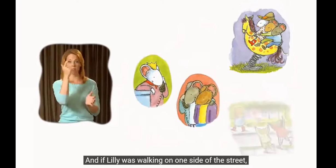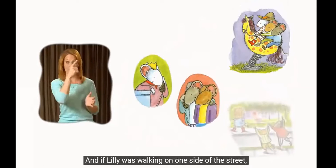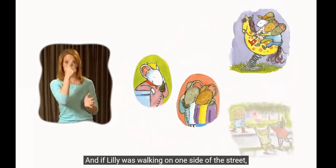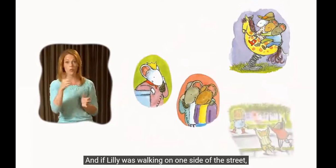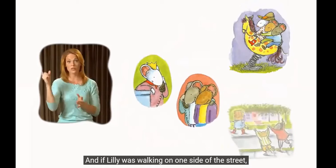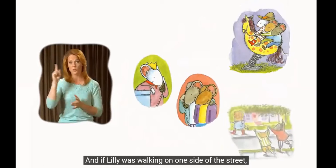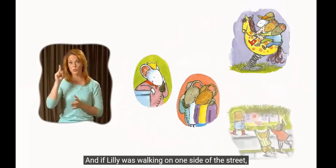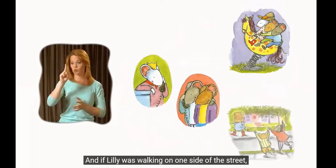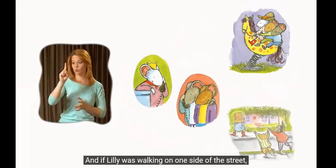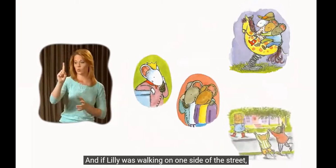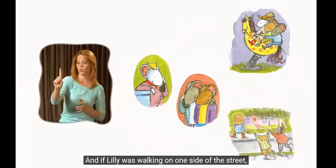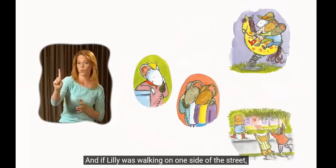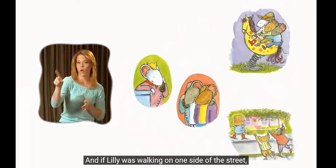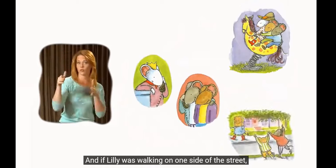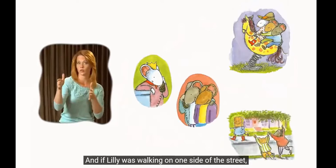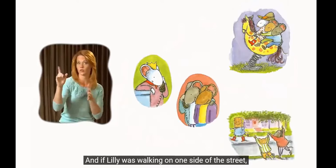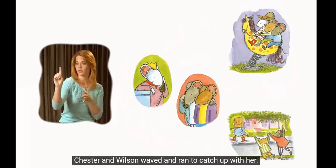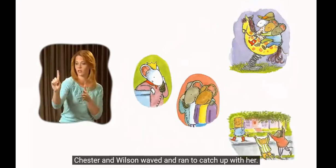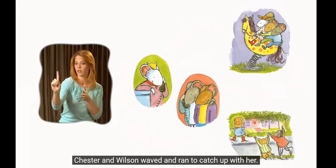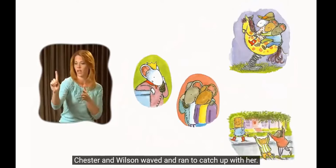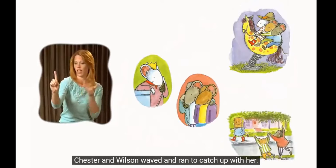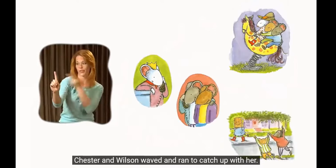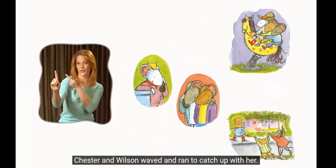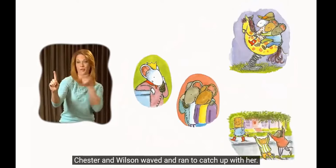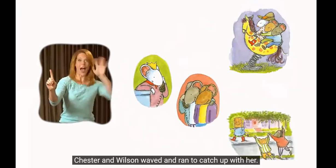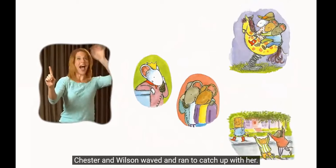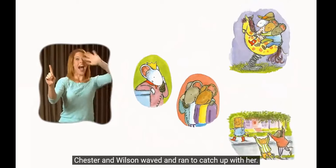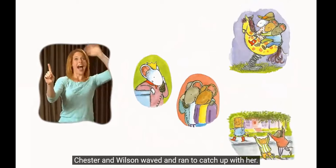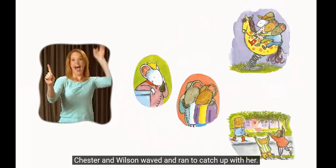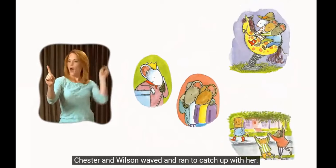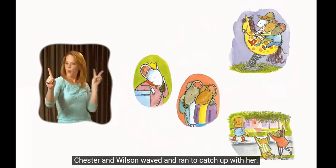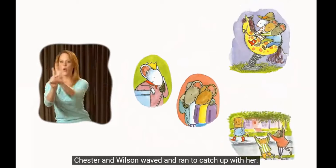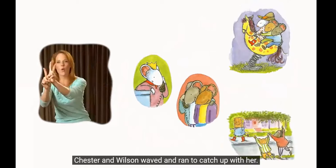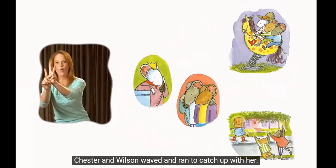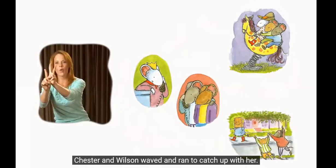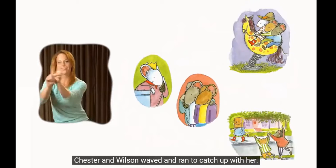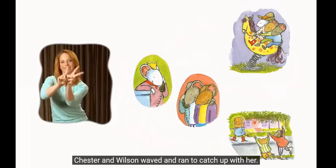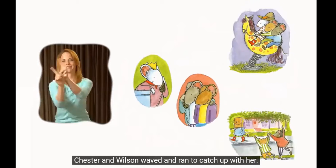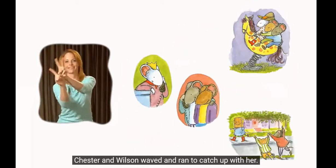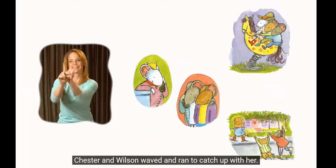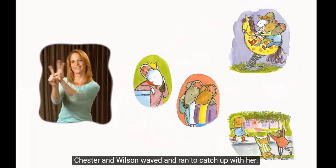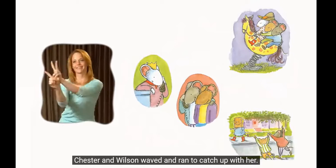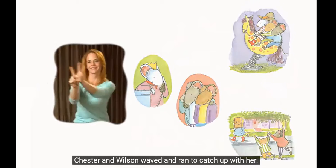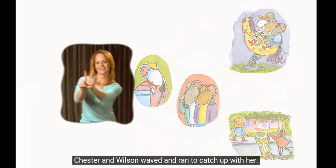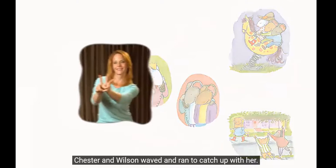And if Lily was walking on one side of the street, Chester and Wilson waved and ran to catch up with her.